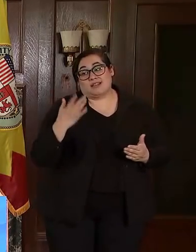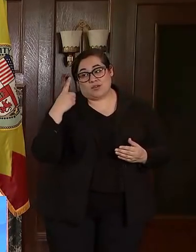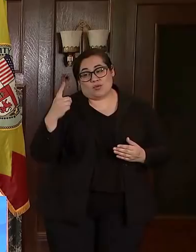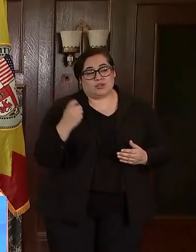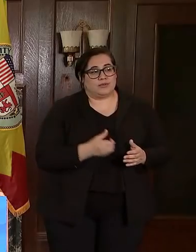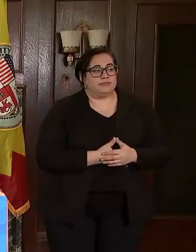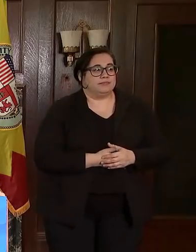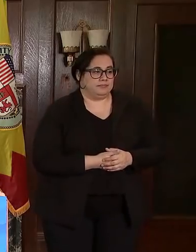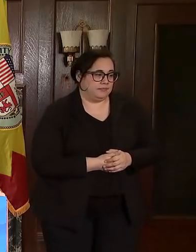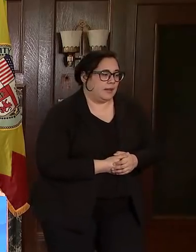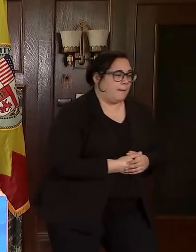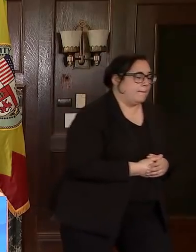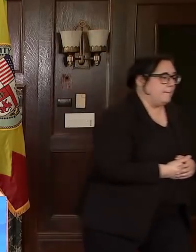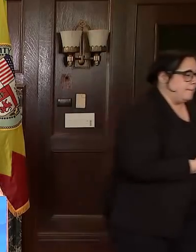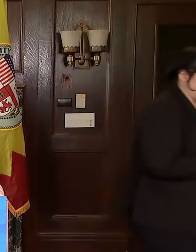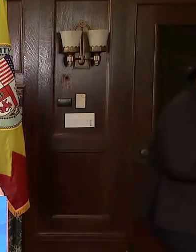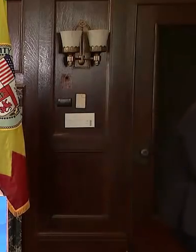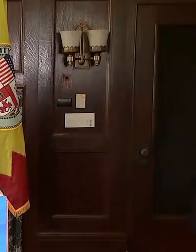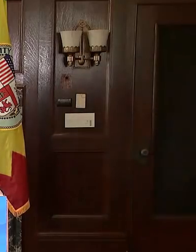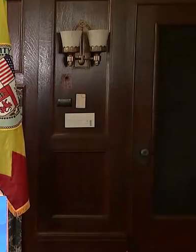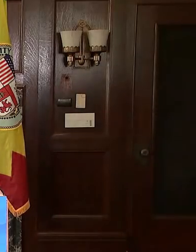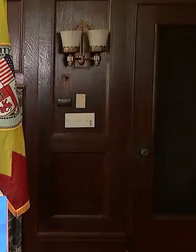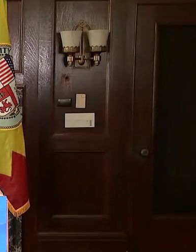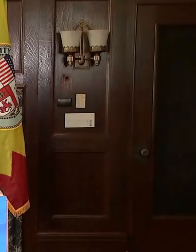question. Next question, please.